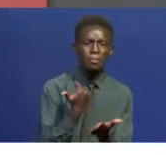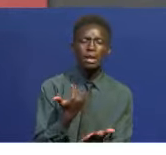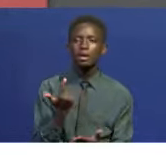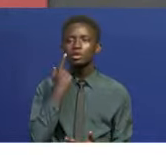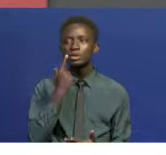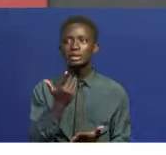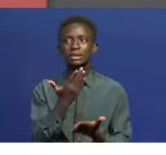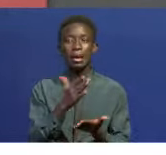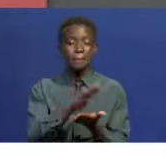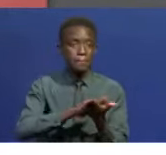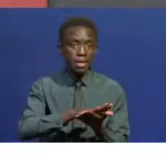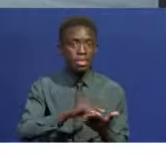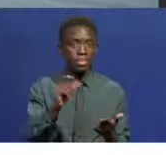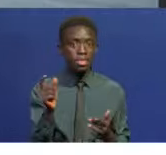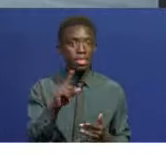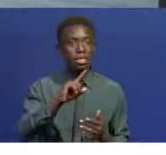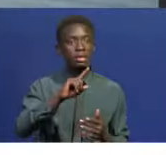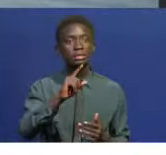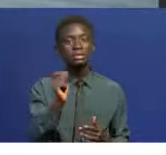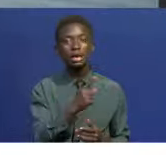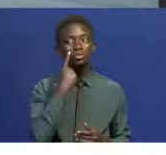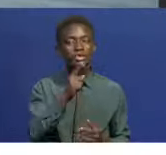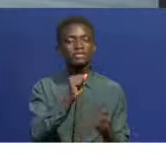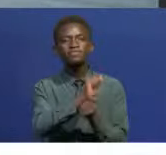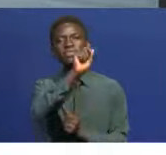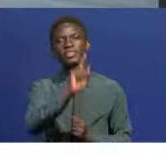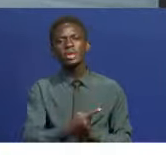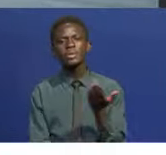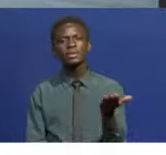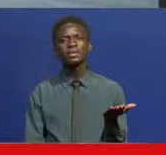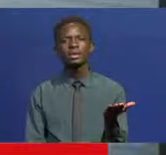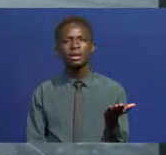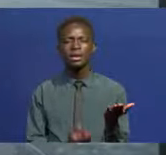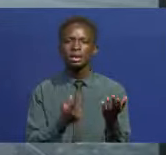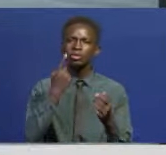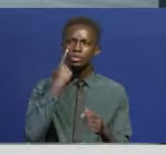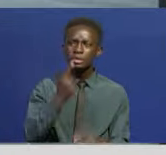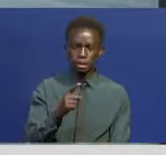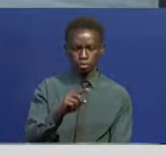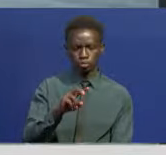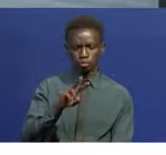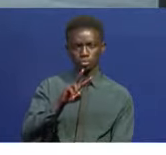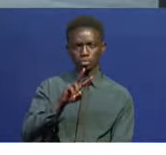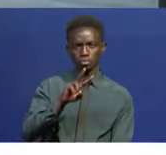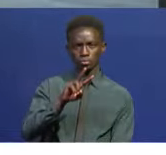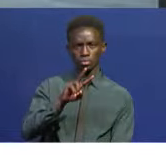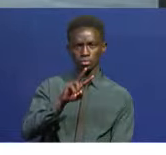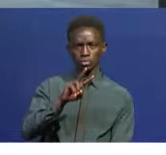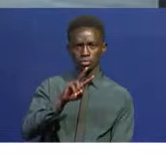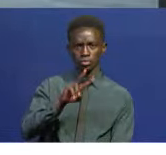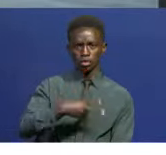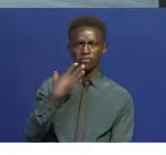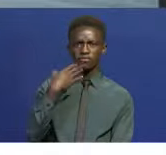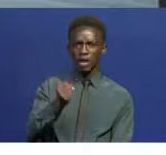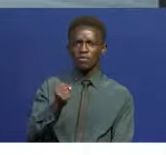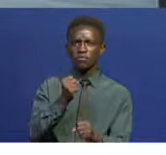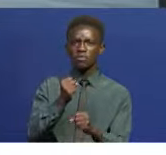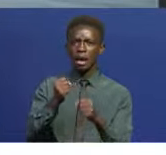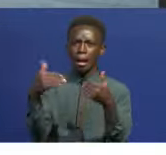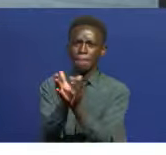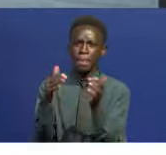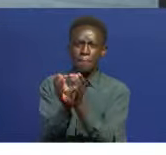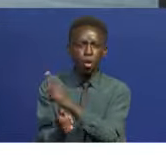the 900. Now, you can do your own survey. How many out of 2,500 they're actually aligned to that